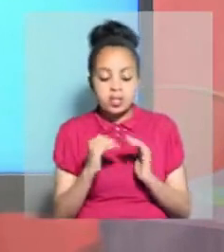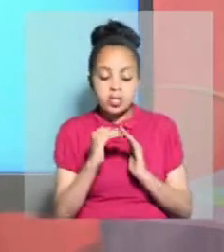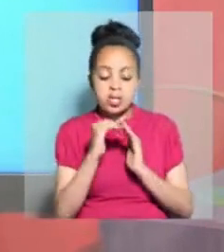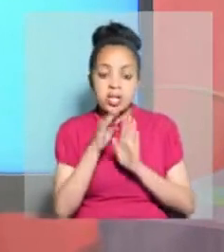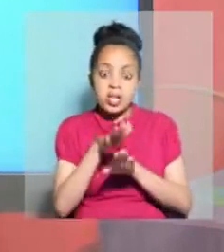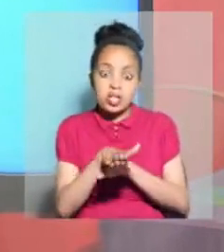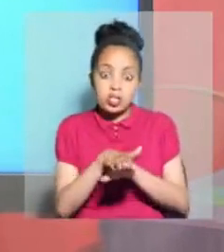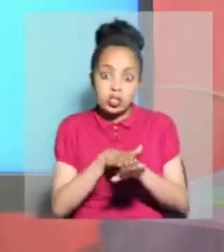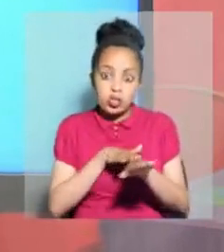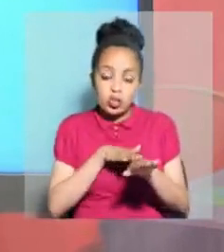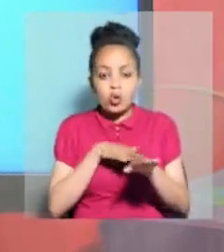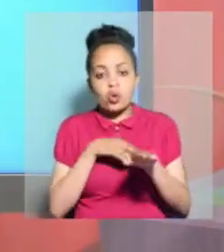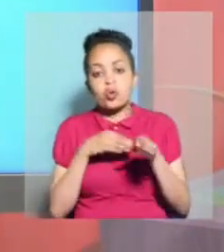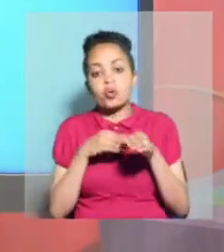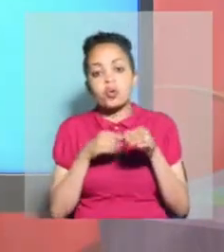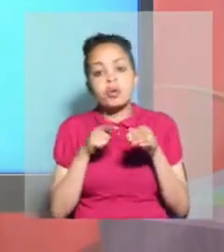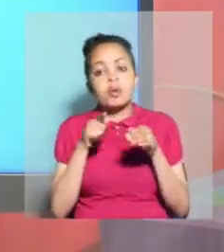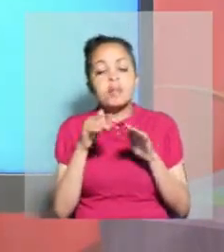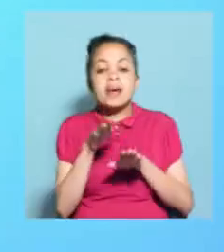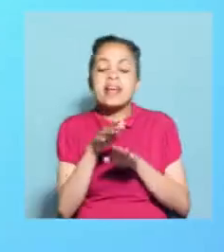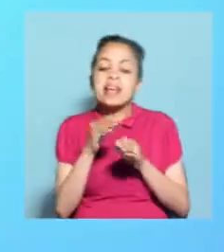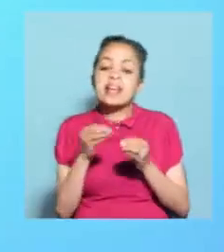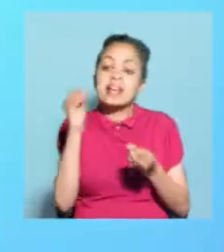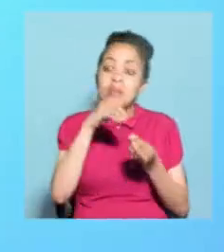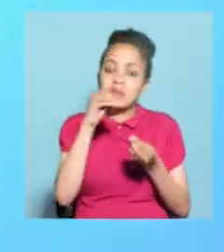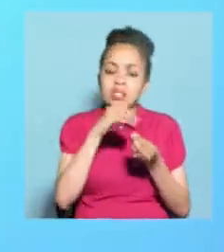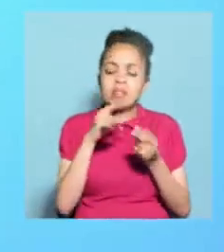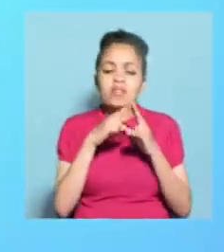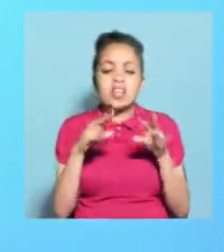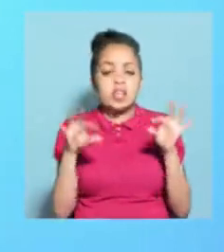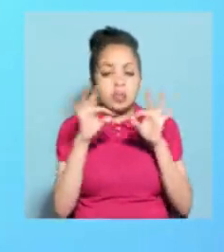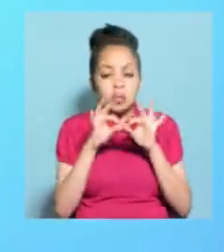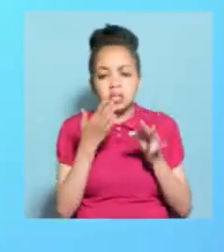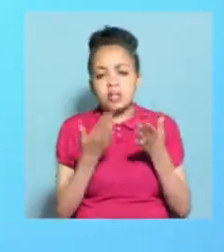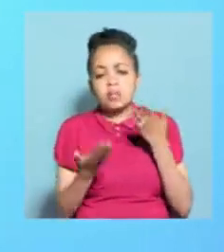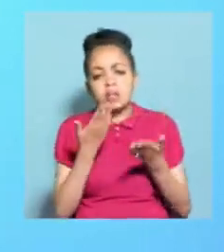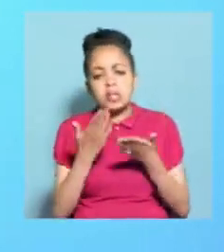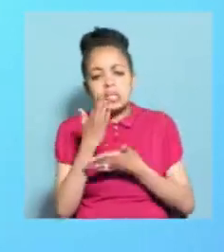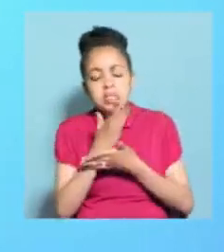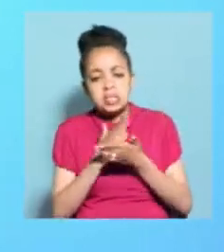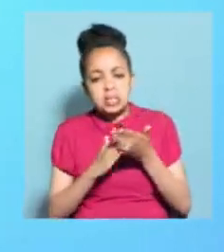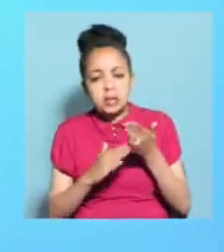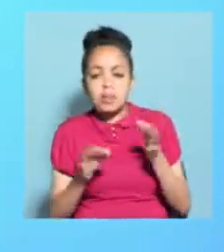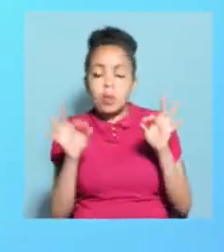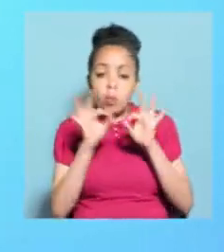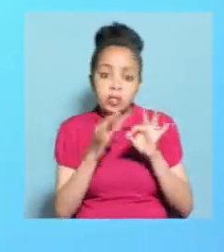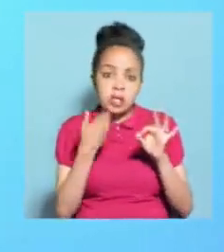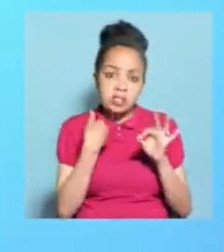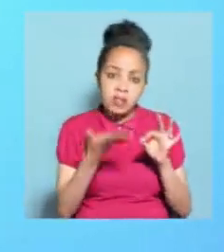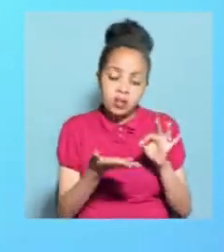slow down the rate of reaction by increasing this one. It may be very important. It may have some dimensional importance